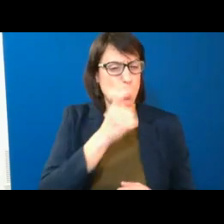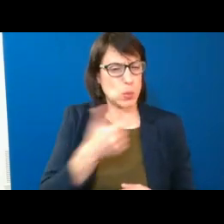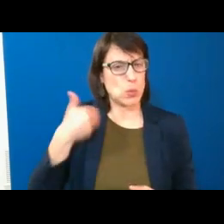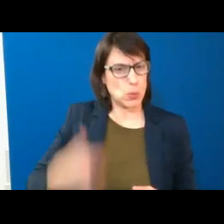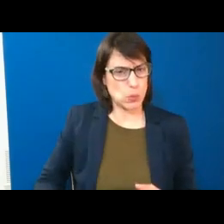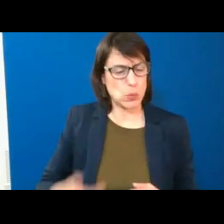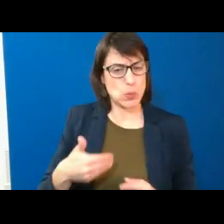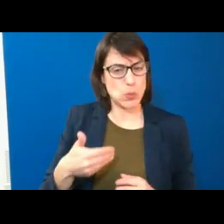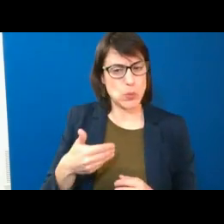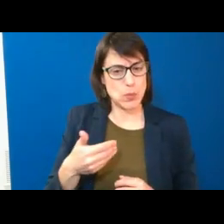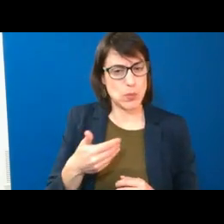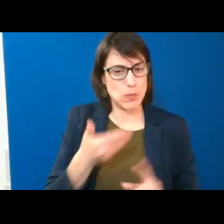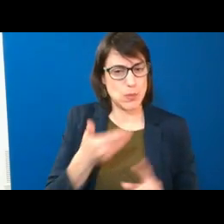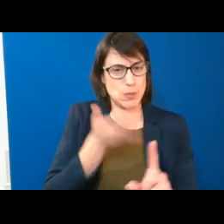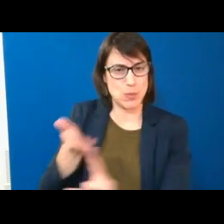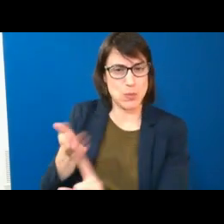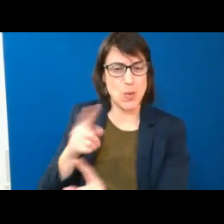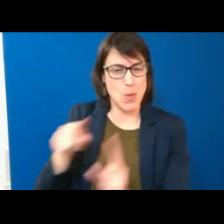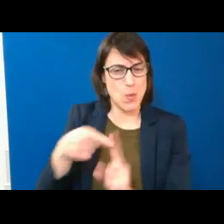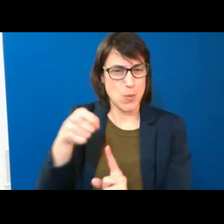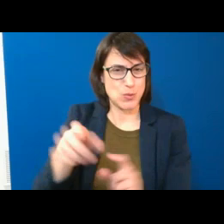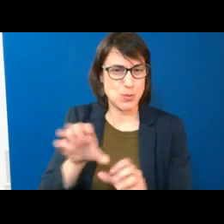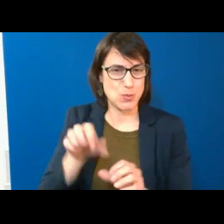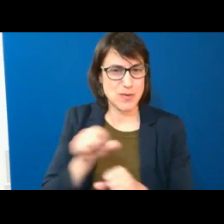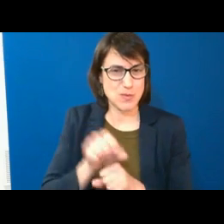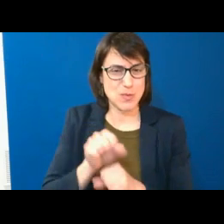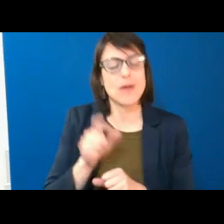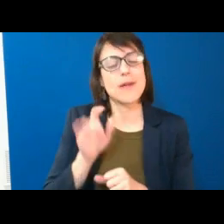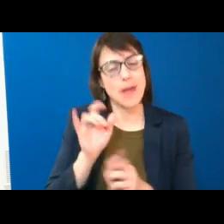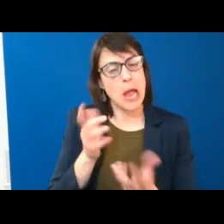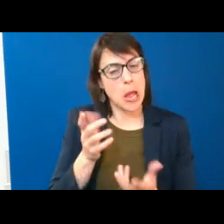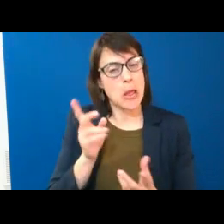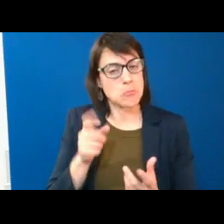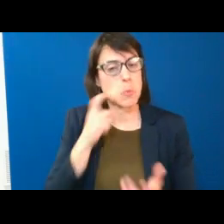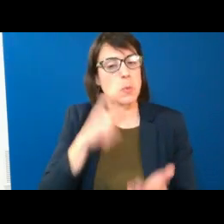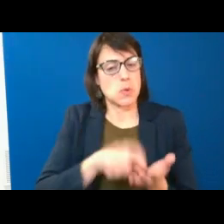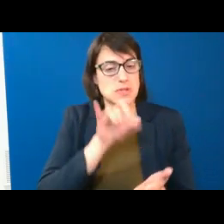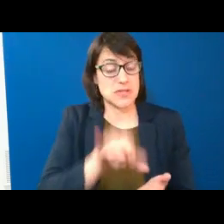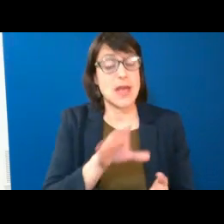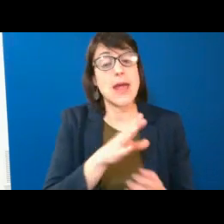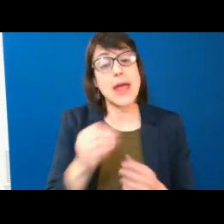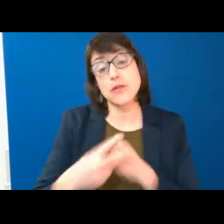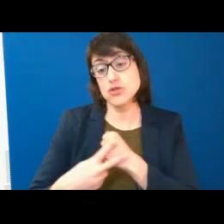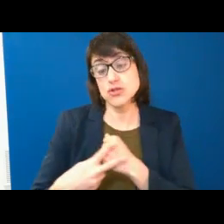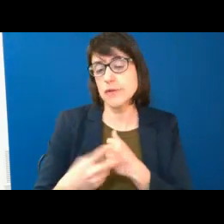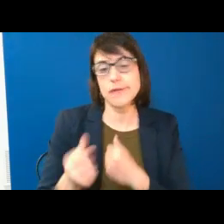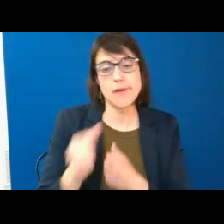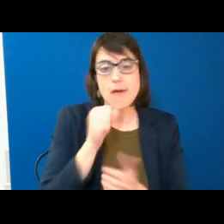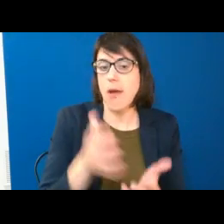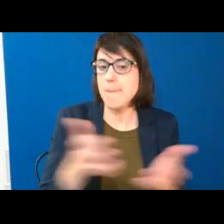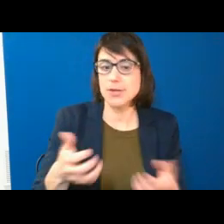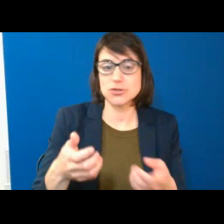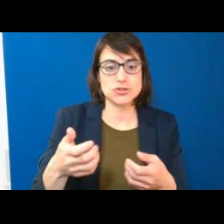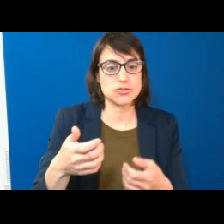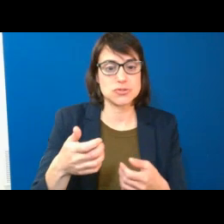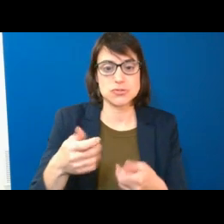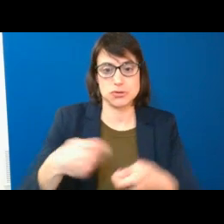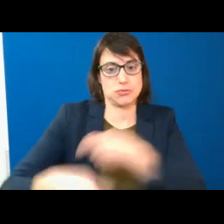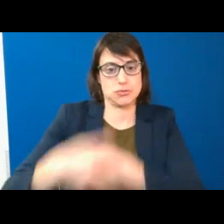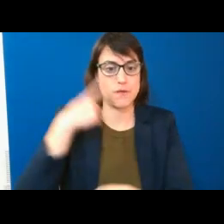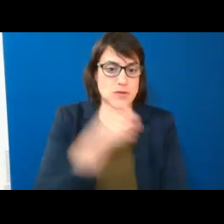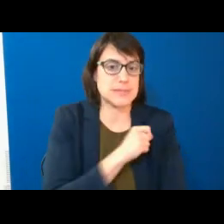light a little bit. But also, the reserve has extremely low turnover. And we're very fortunate to have a lot of institutional